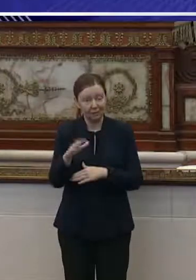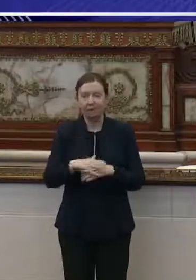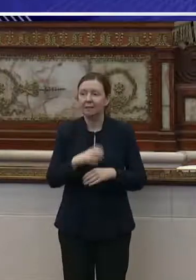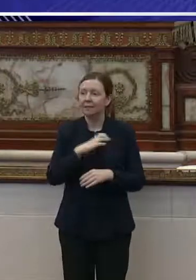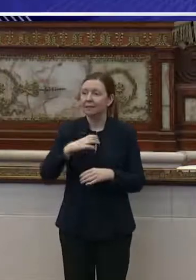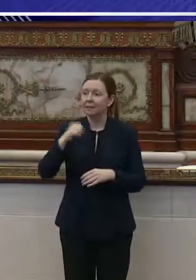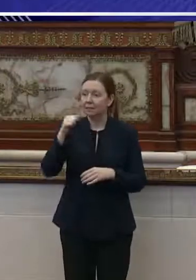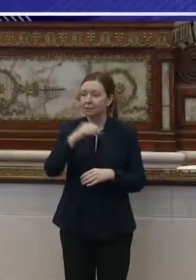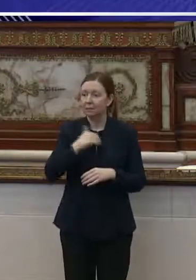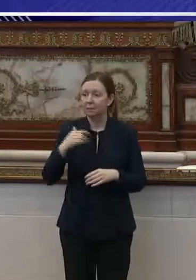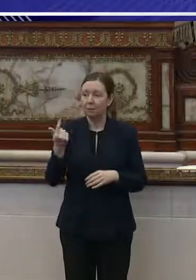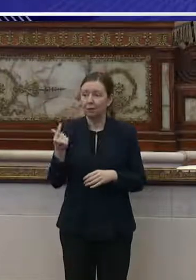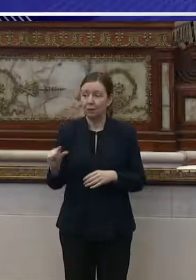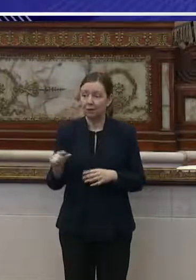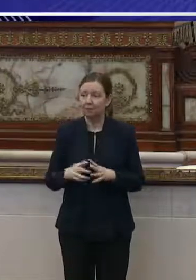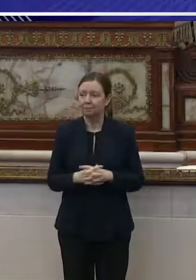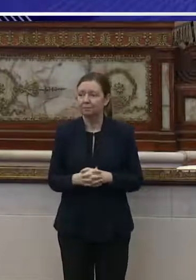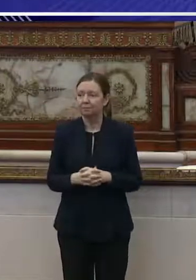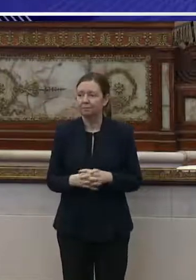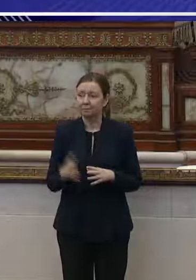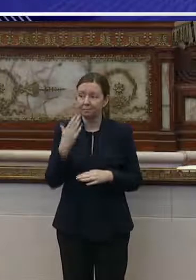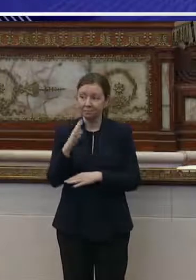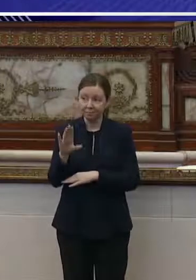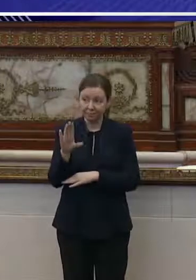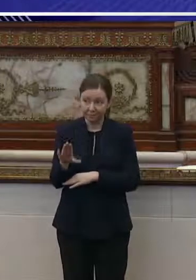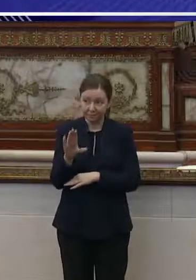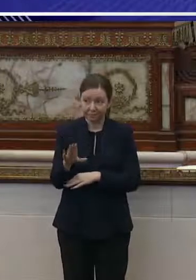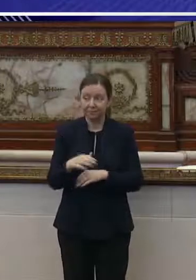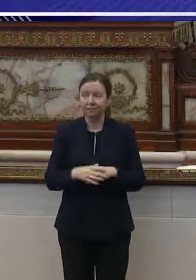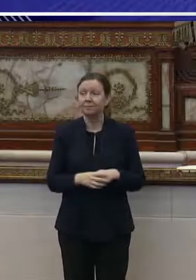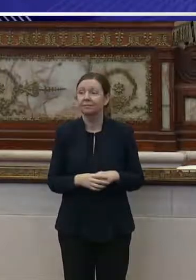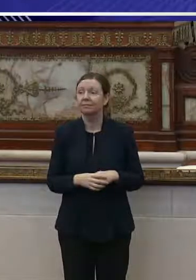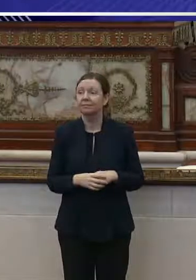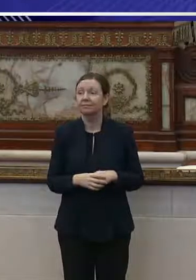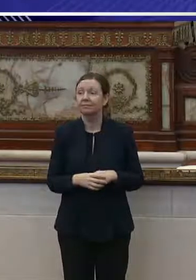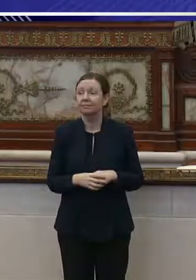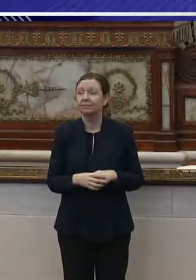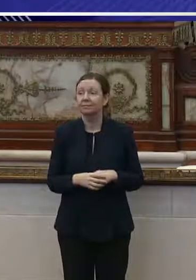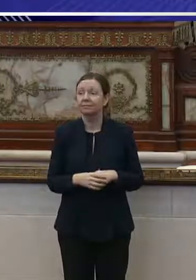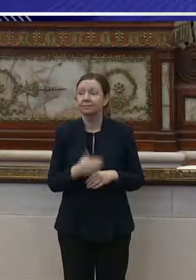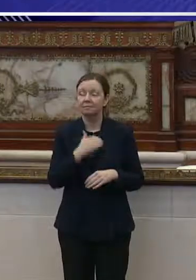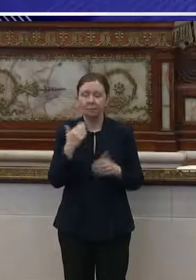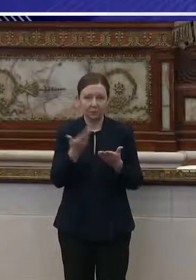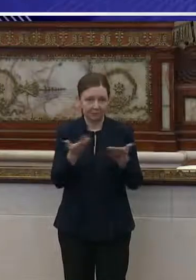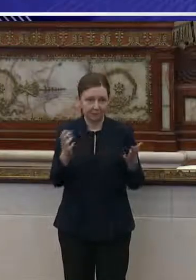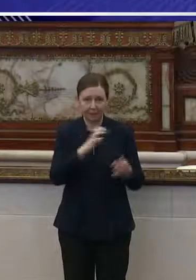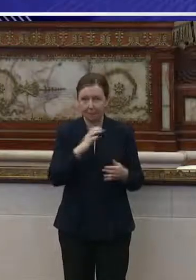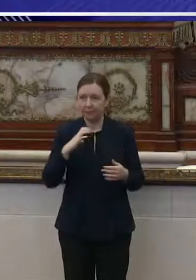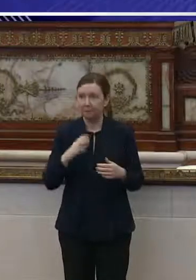Councilmember Green. Good afternoon, Madam Chair. Good afternoon, members of the committee